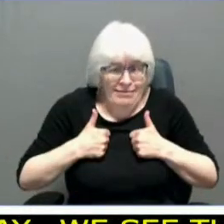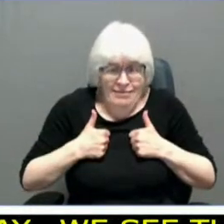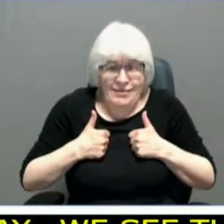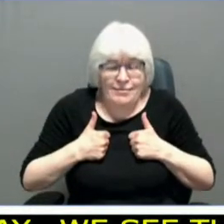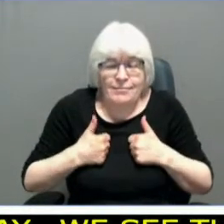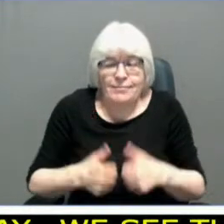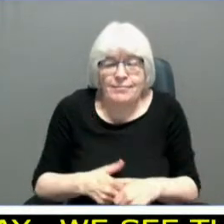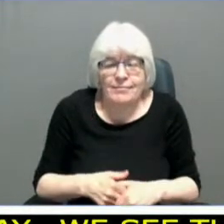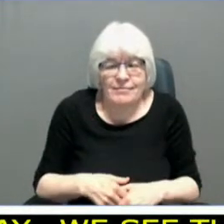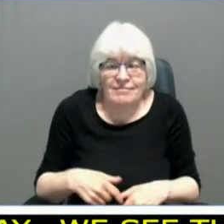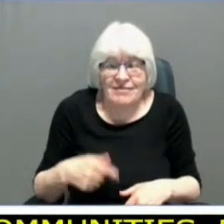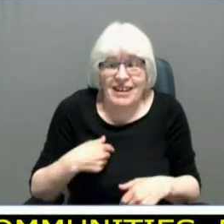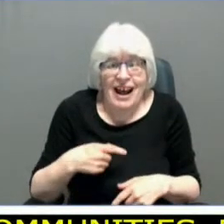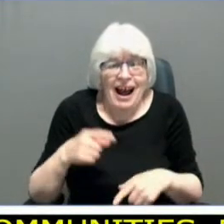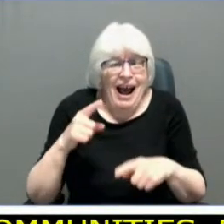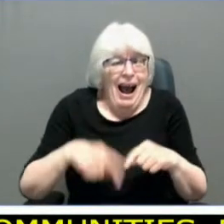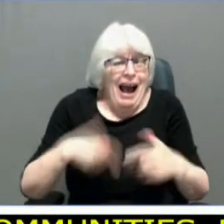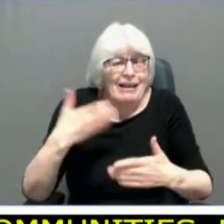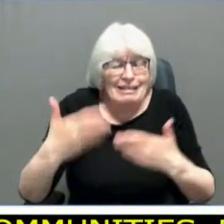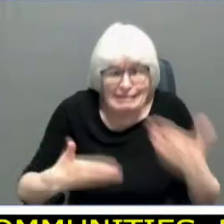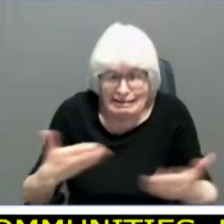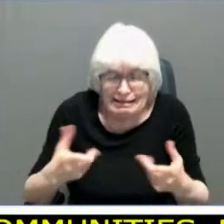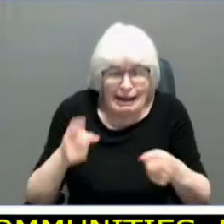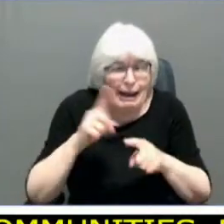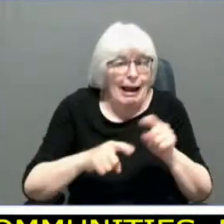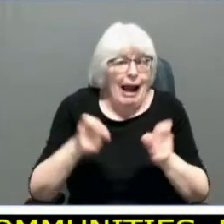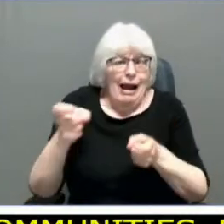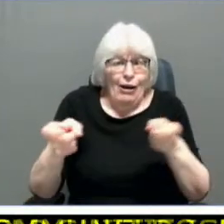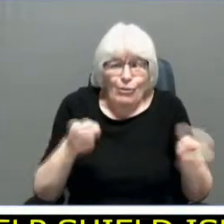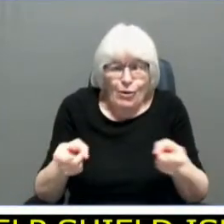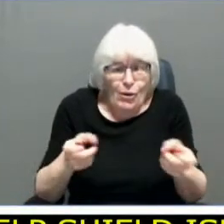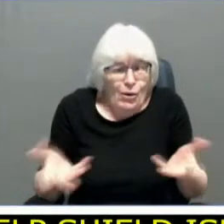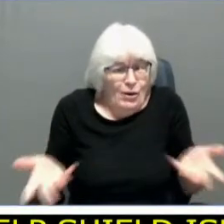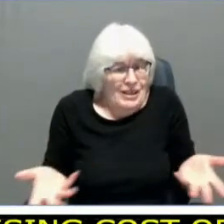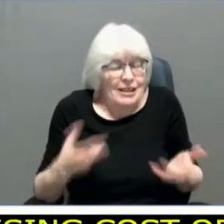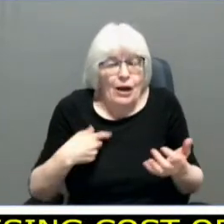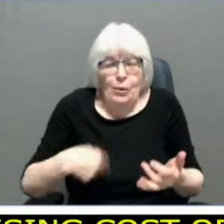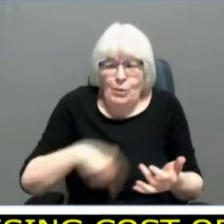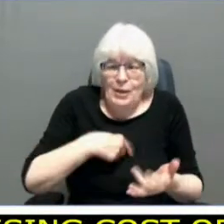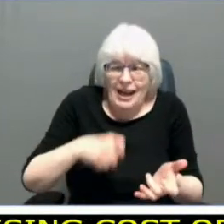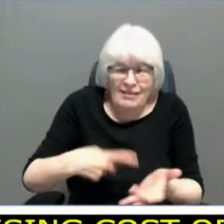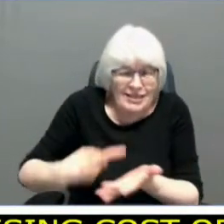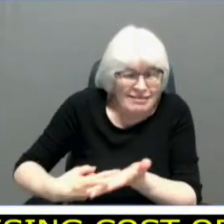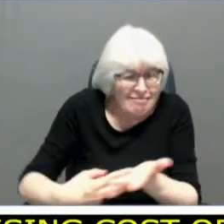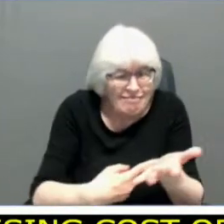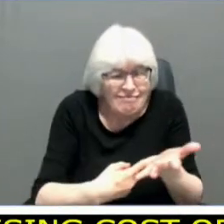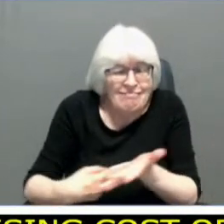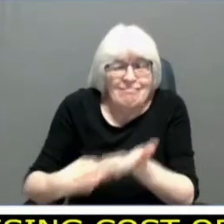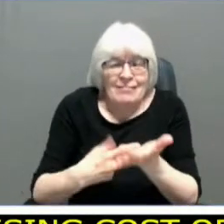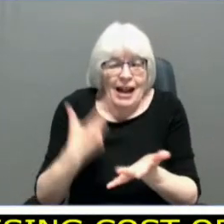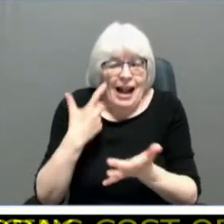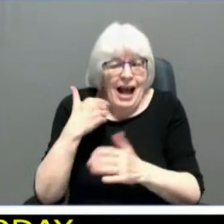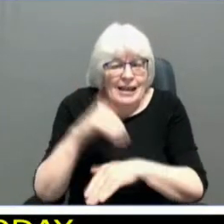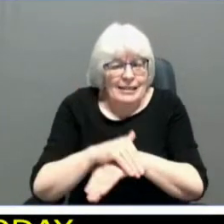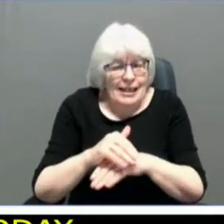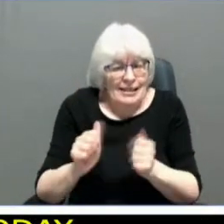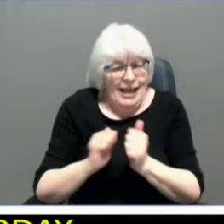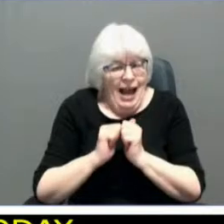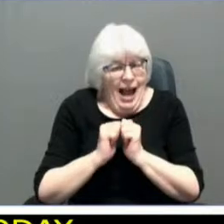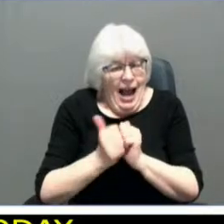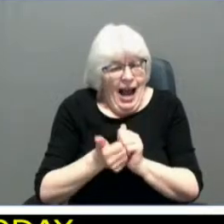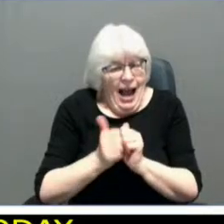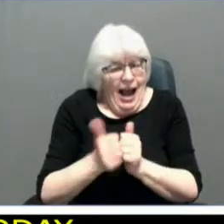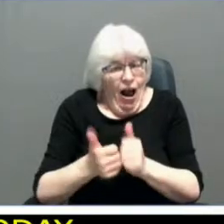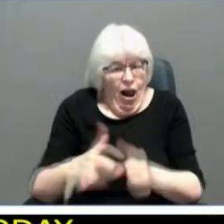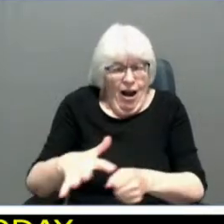we talked about today and last night were around how, as a region, we can work a little bit more closely together, be a little bit more